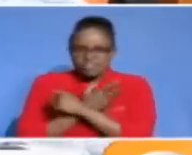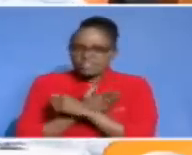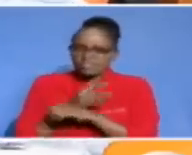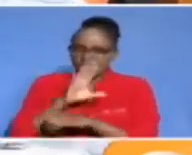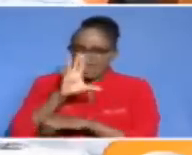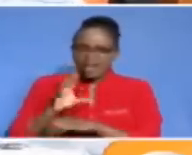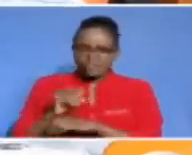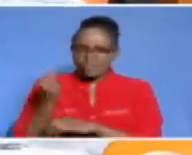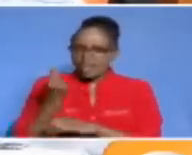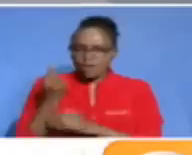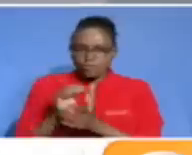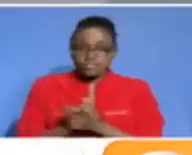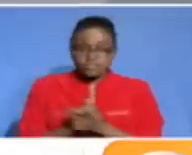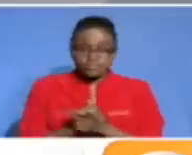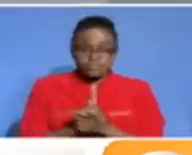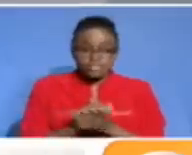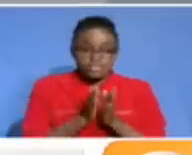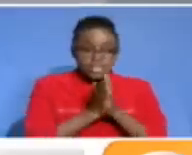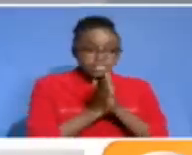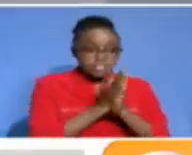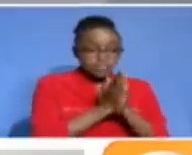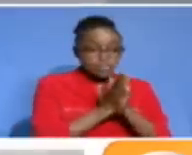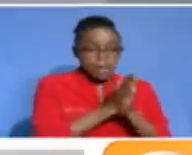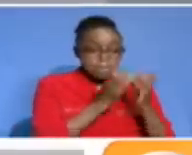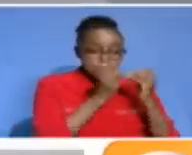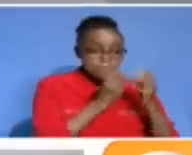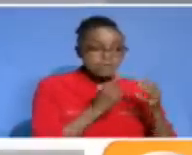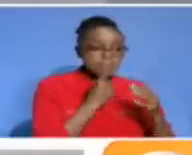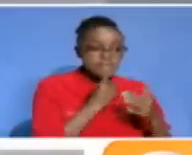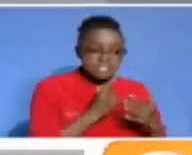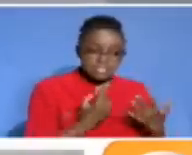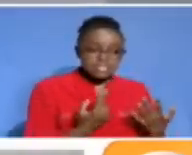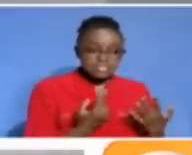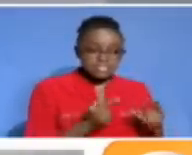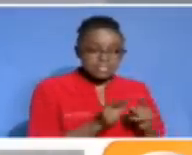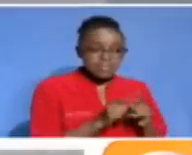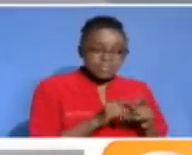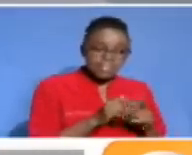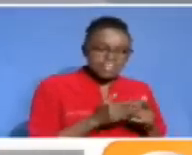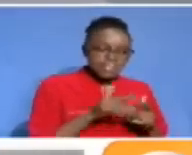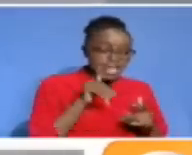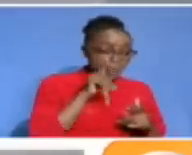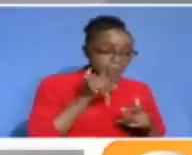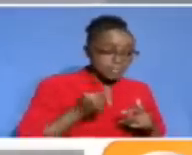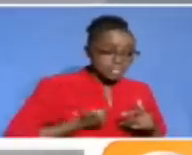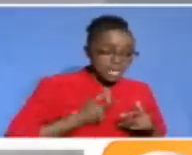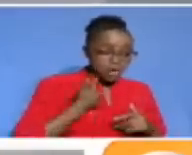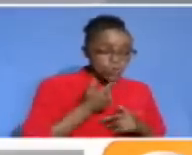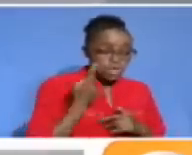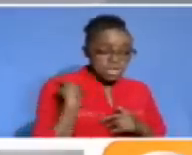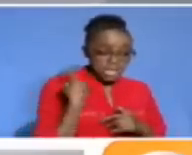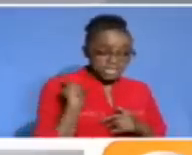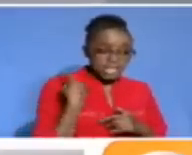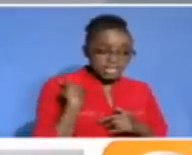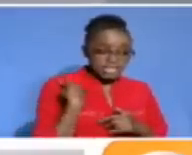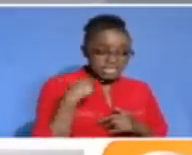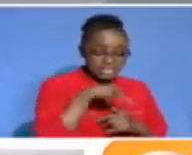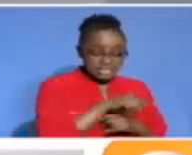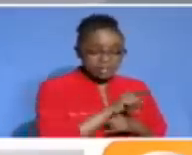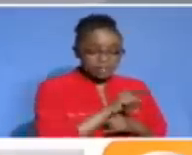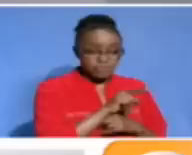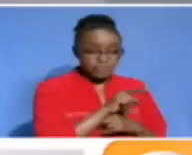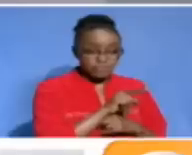continent. And that is the story that many are saying. Lynn Weather, the British girl who was wounded yesterday, she has